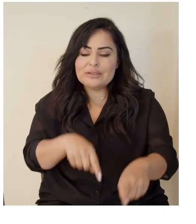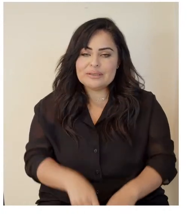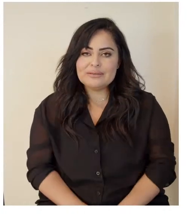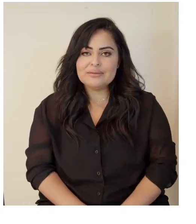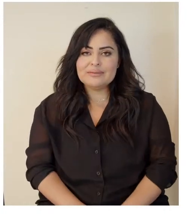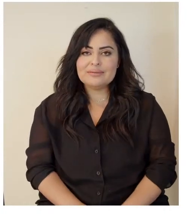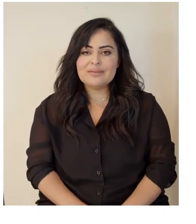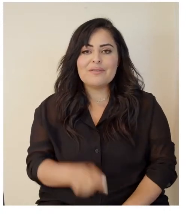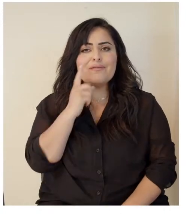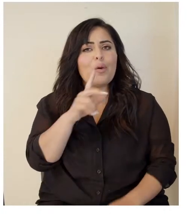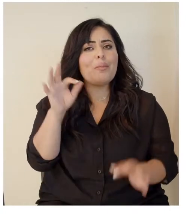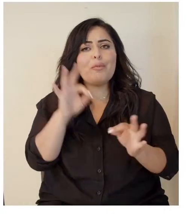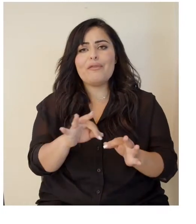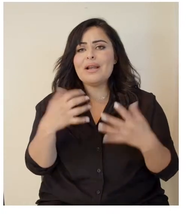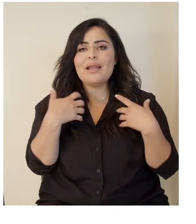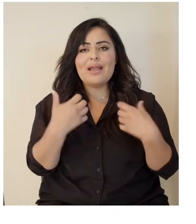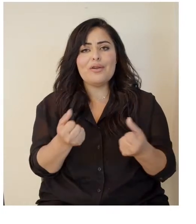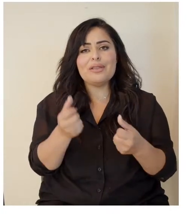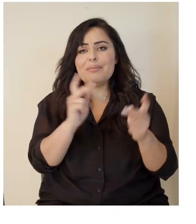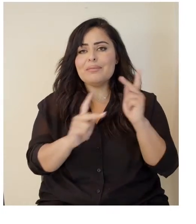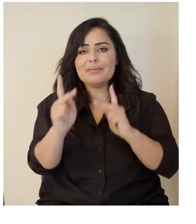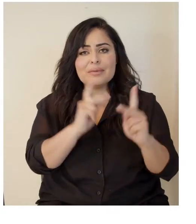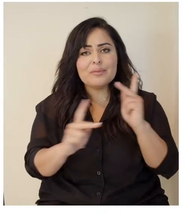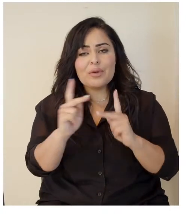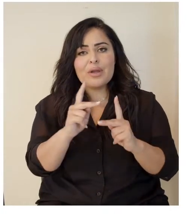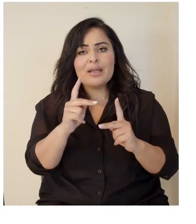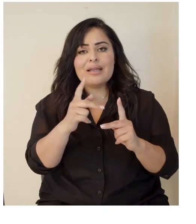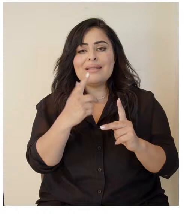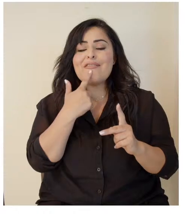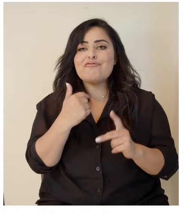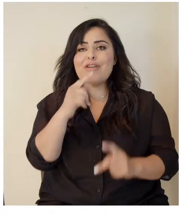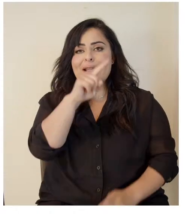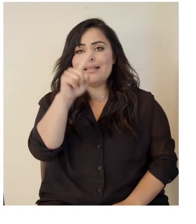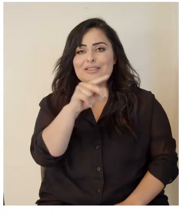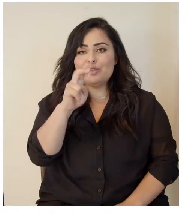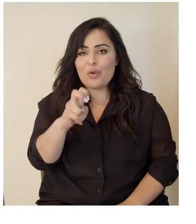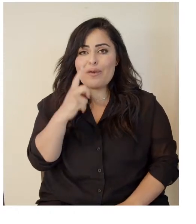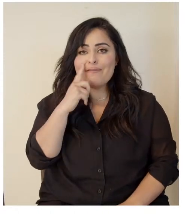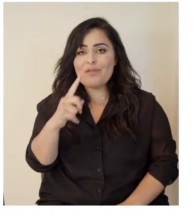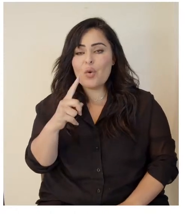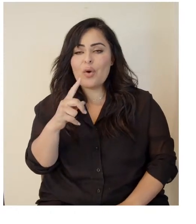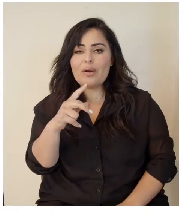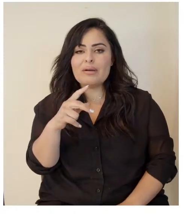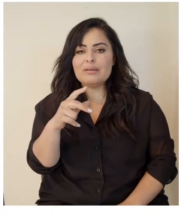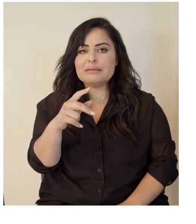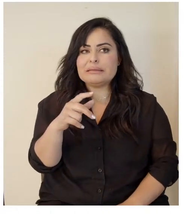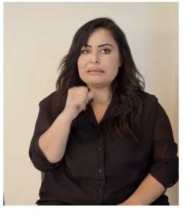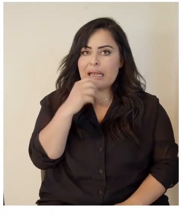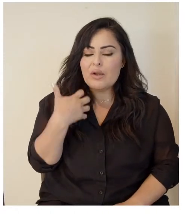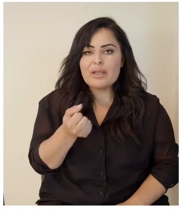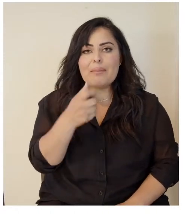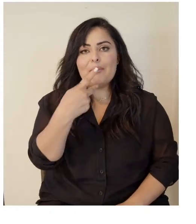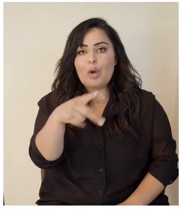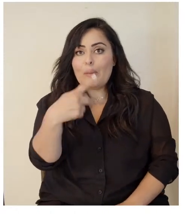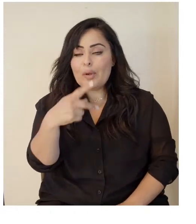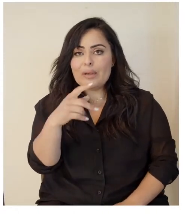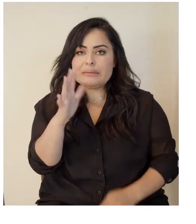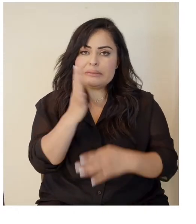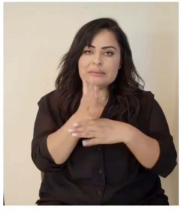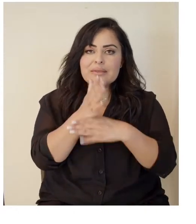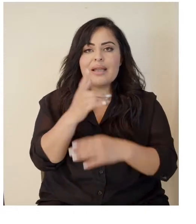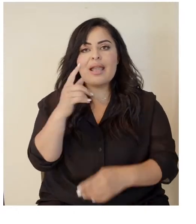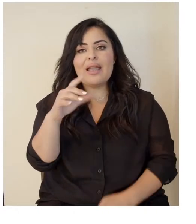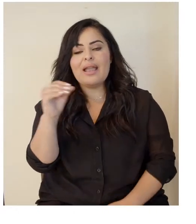For perfectly healthy folks, when the categories go into that red zone for unhealthy, purple for very unhealthy, and dark maroon for